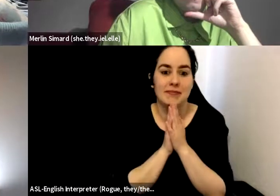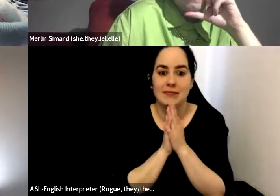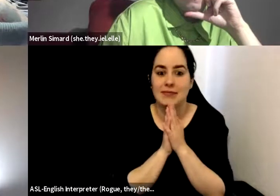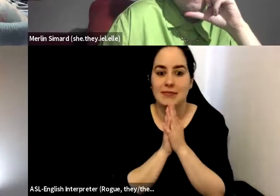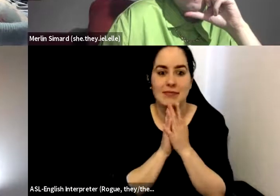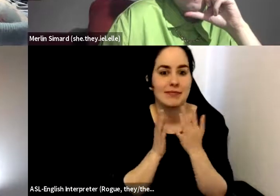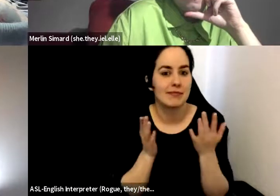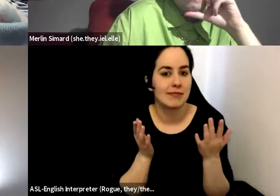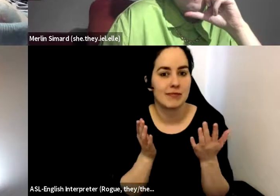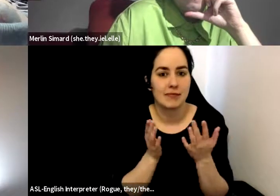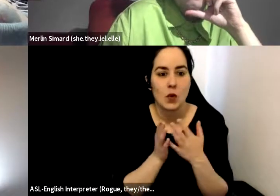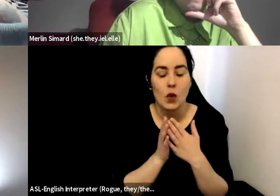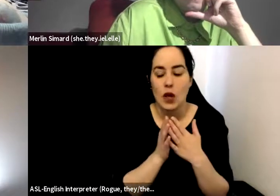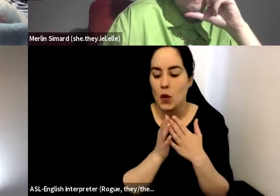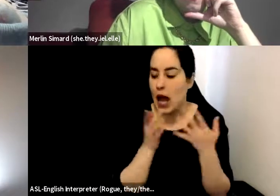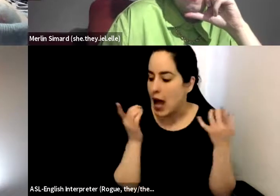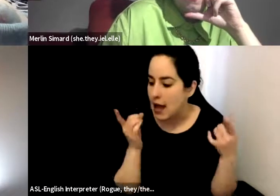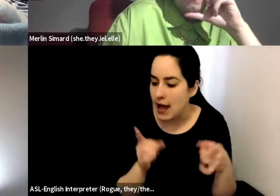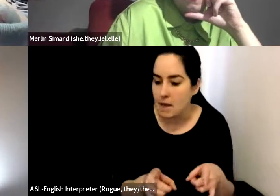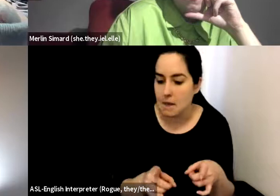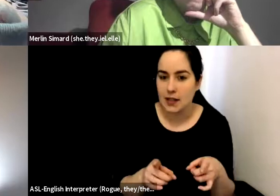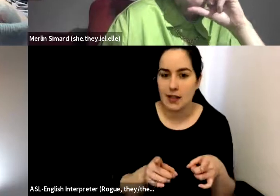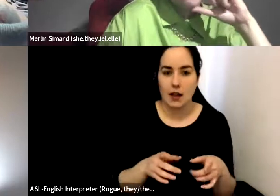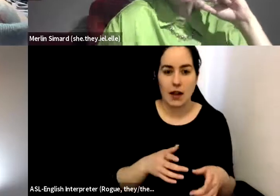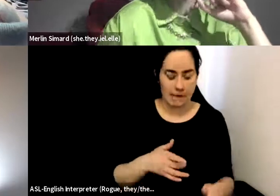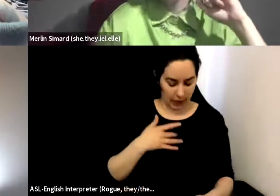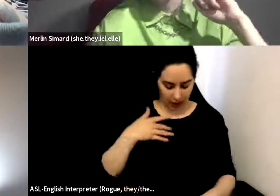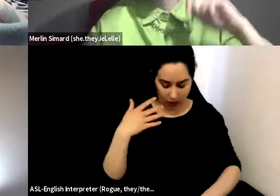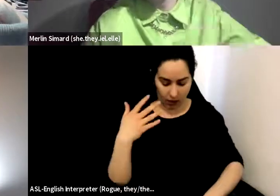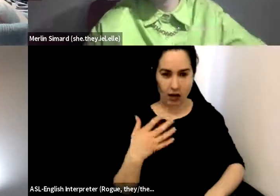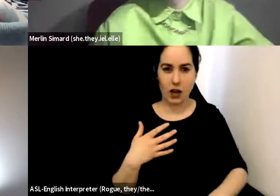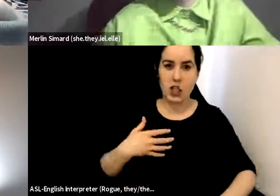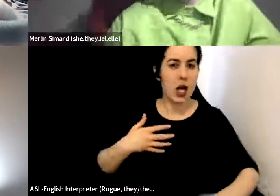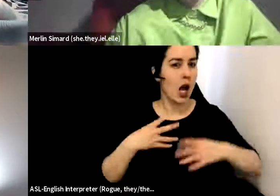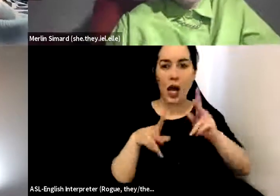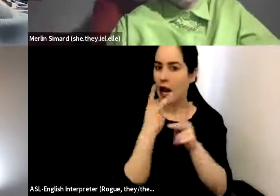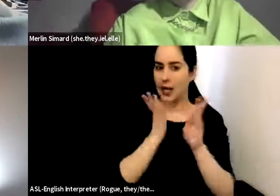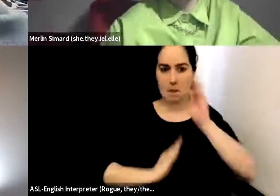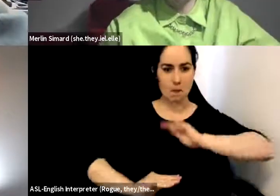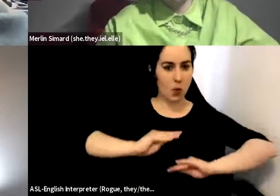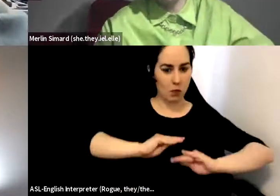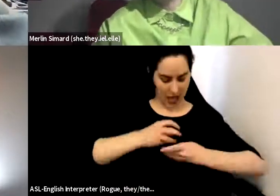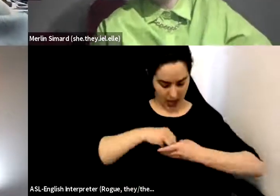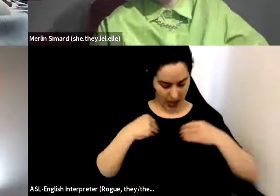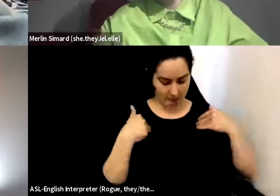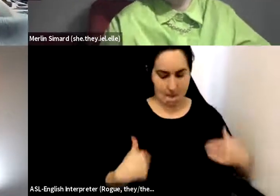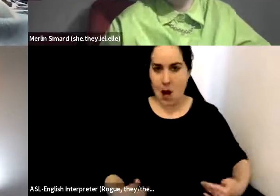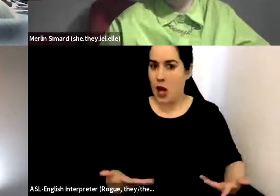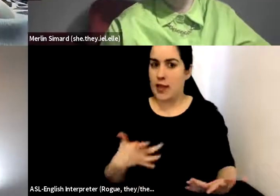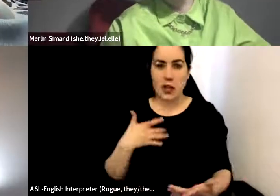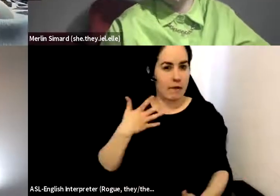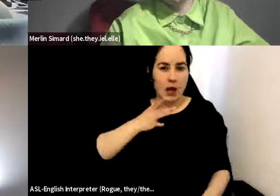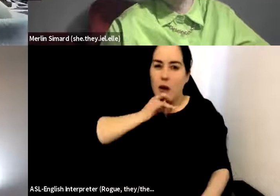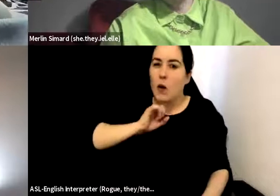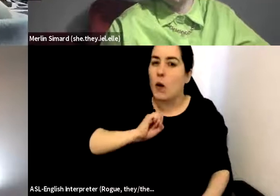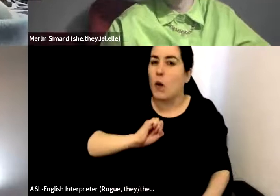like found movements that feel ancient. There's something about like the blood